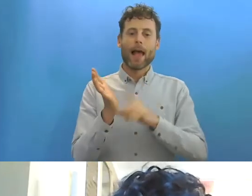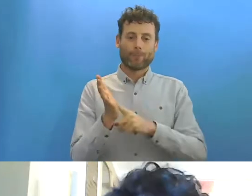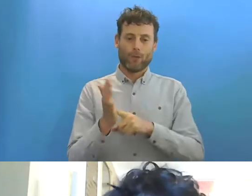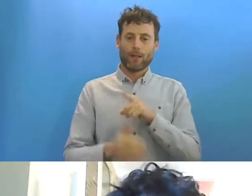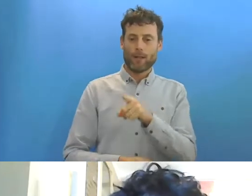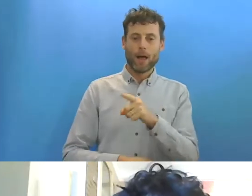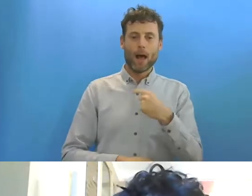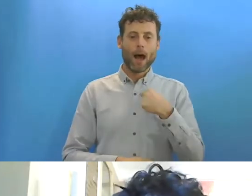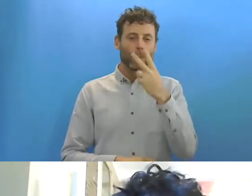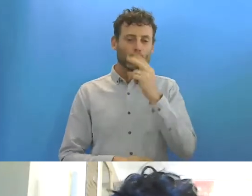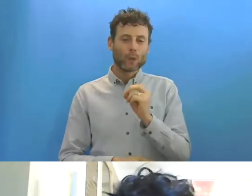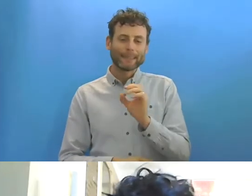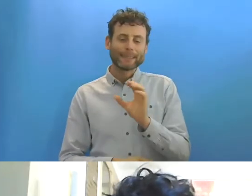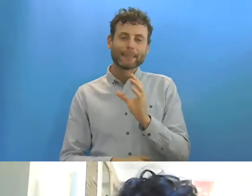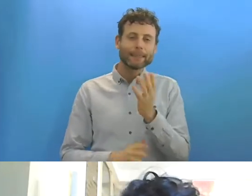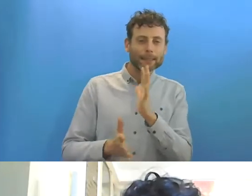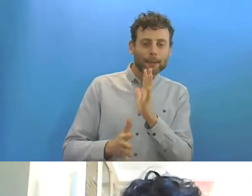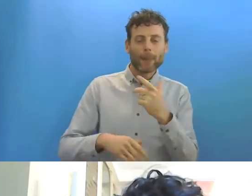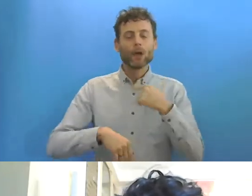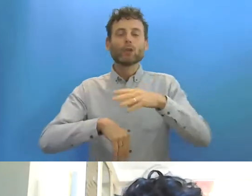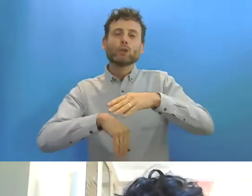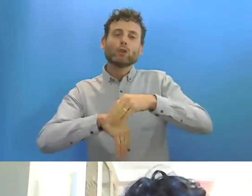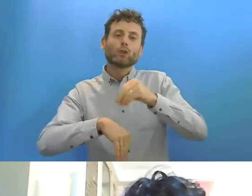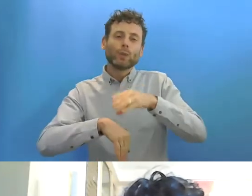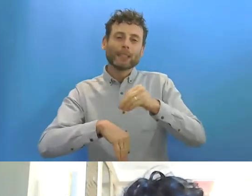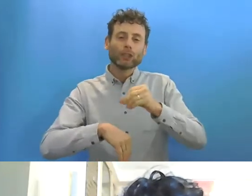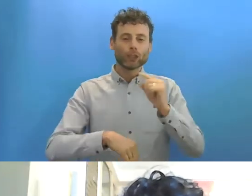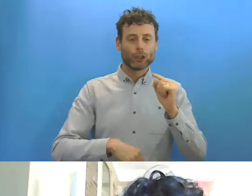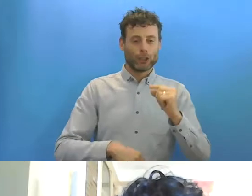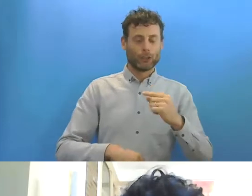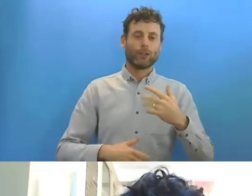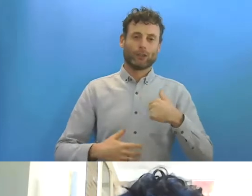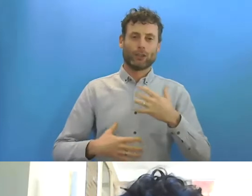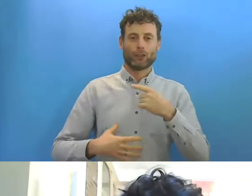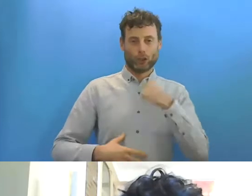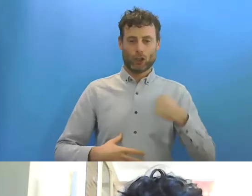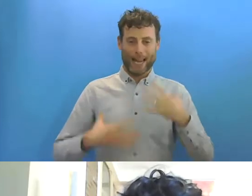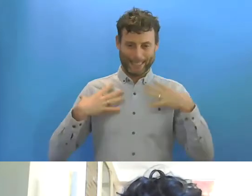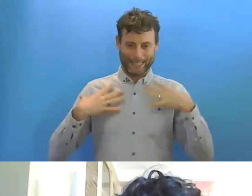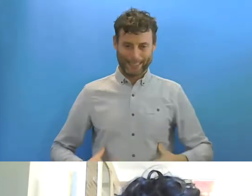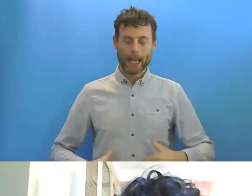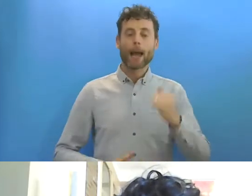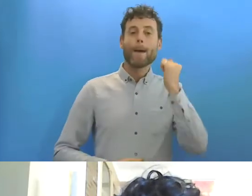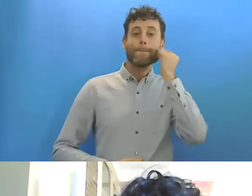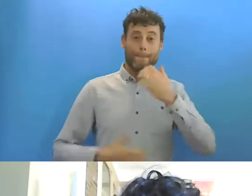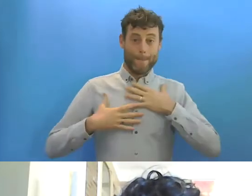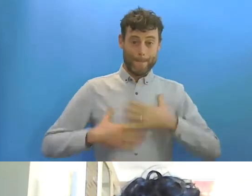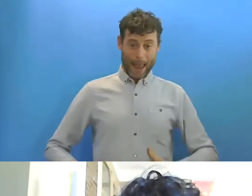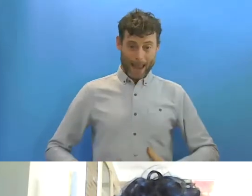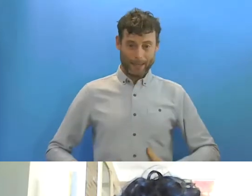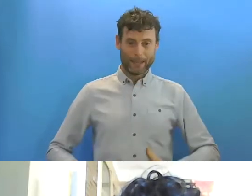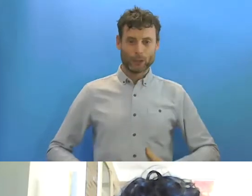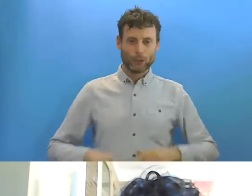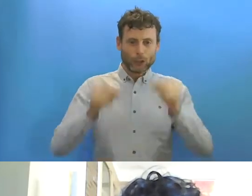20-something-year-old Swedish-born Chinese non-binary person. I'm wearing a black turtleneck. I have short orange hair in the front of my